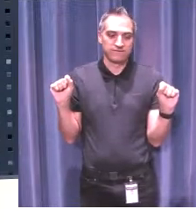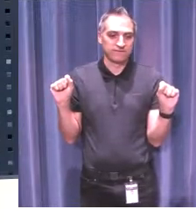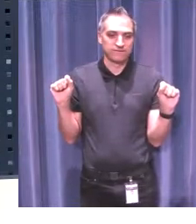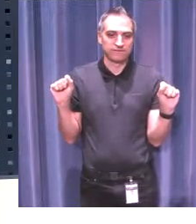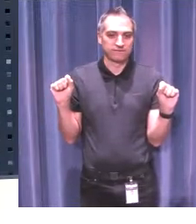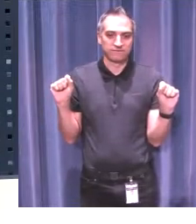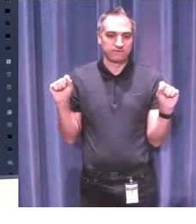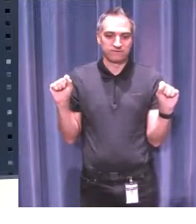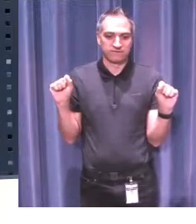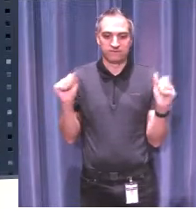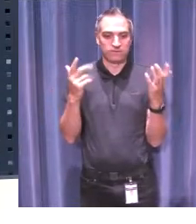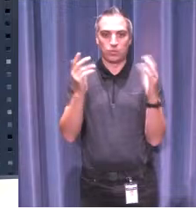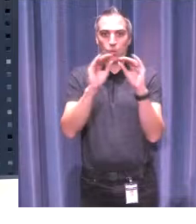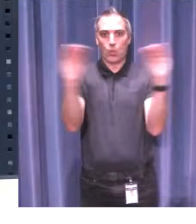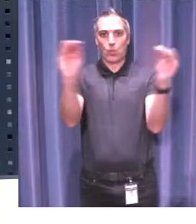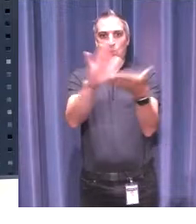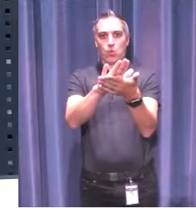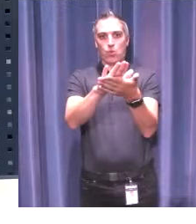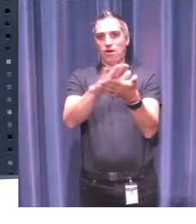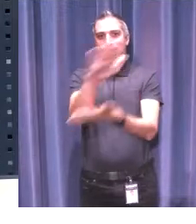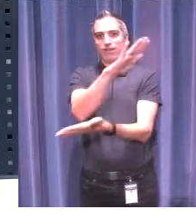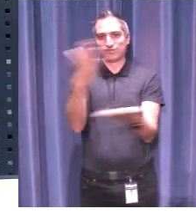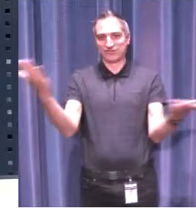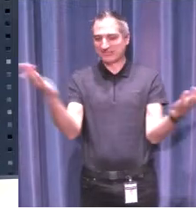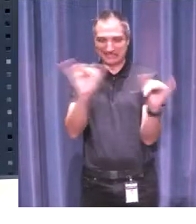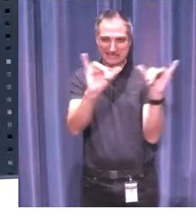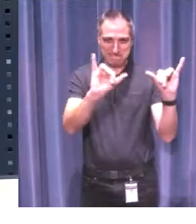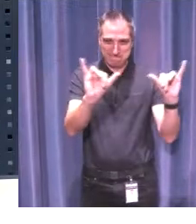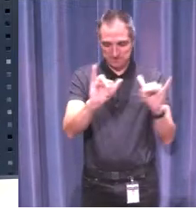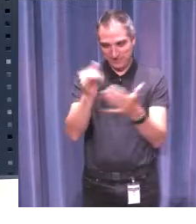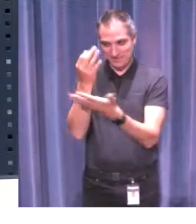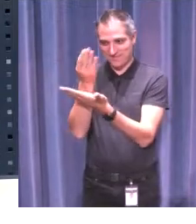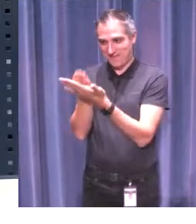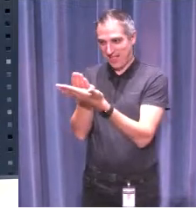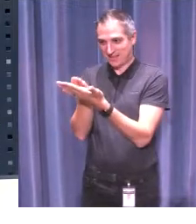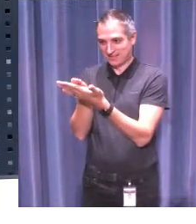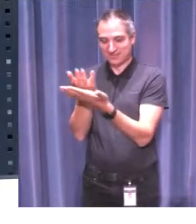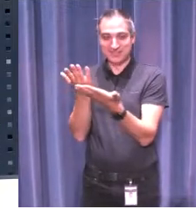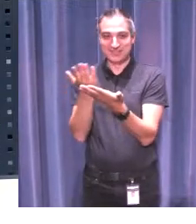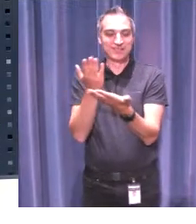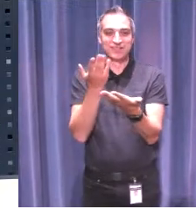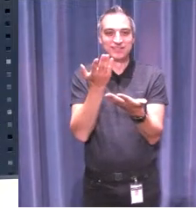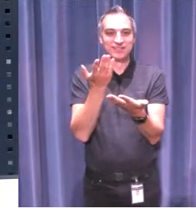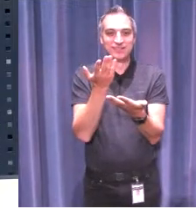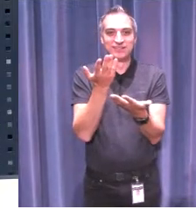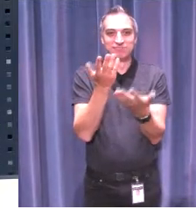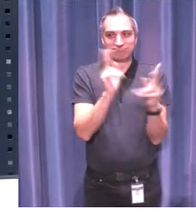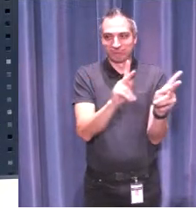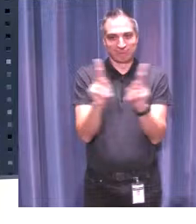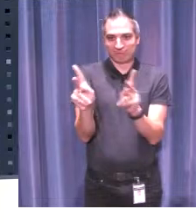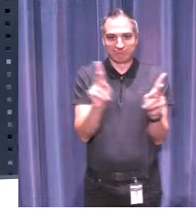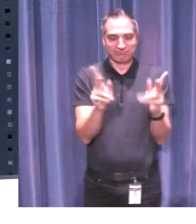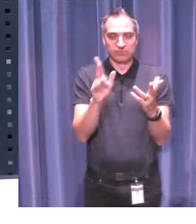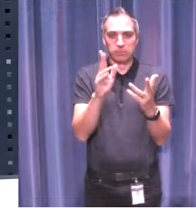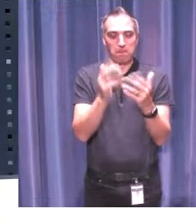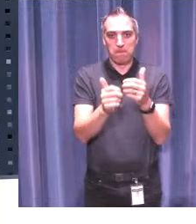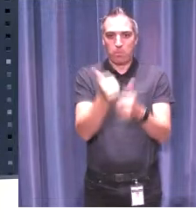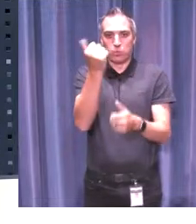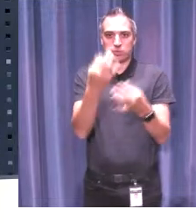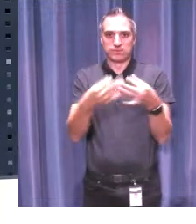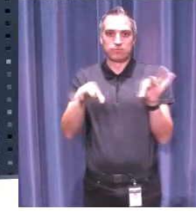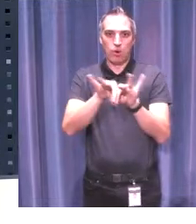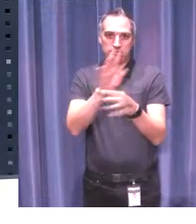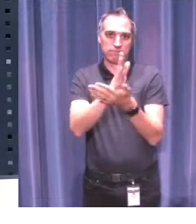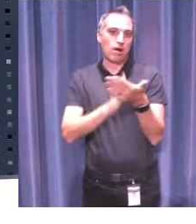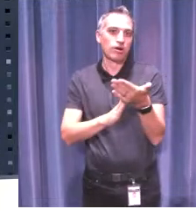you don't have a college. So it's similar to finance. So to me, it's one of the most important aspects of